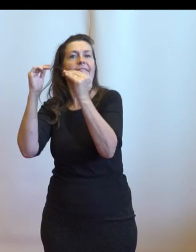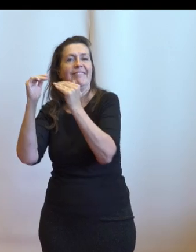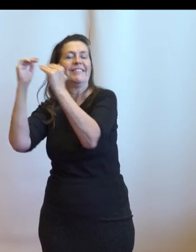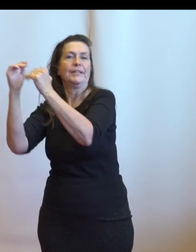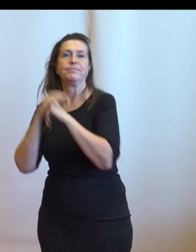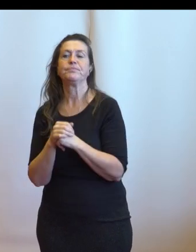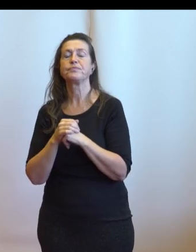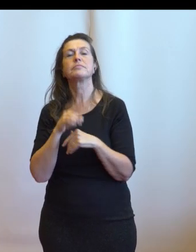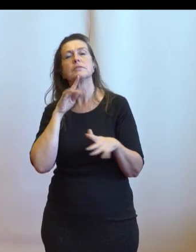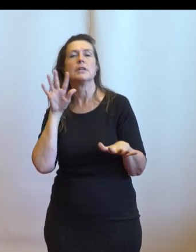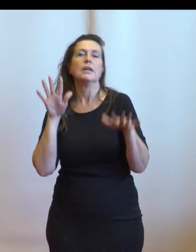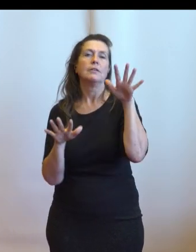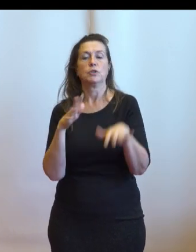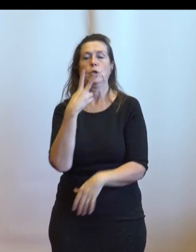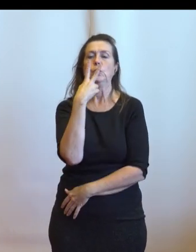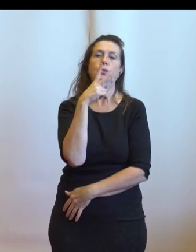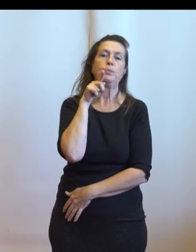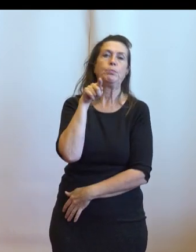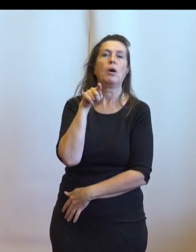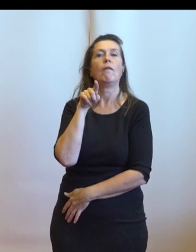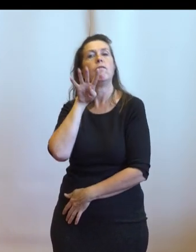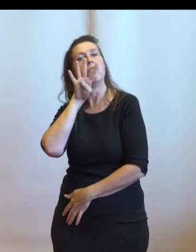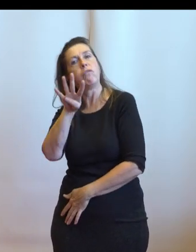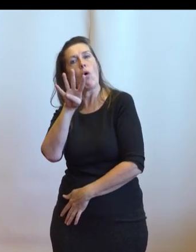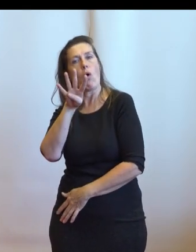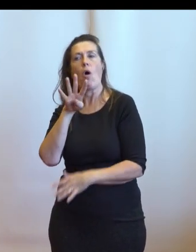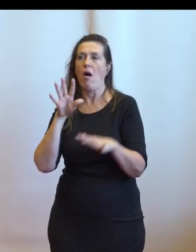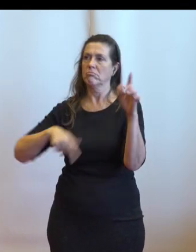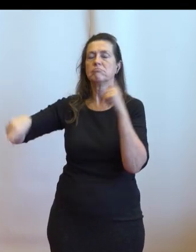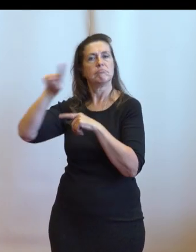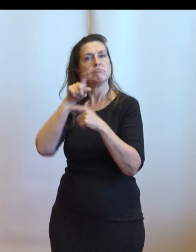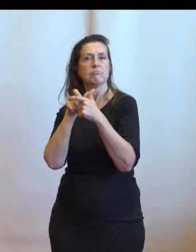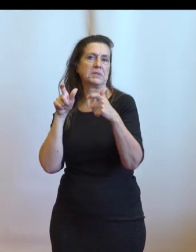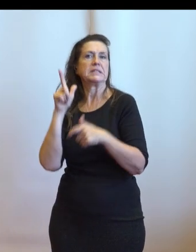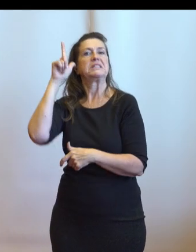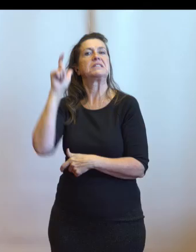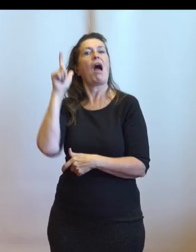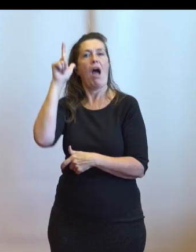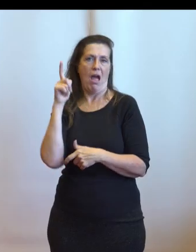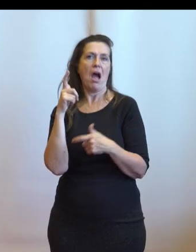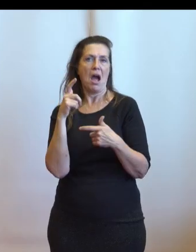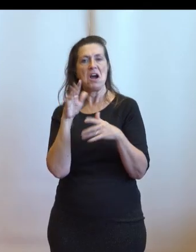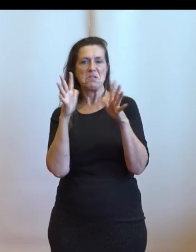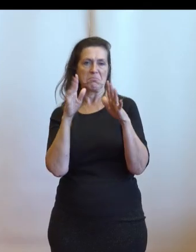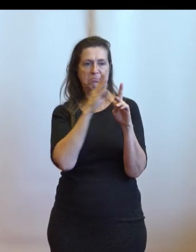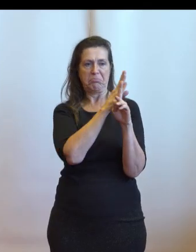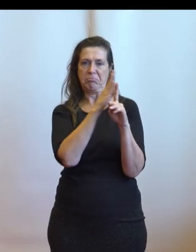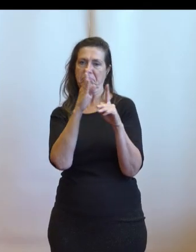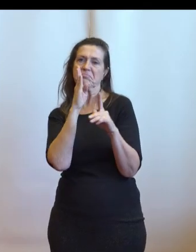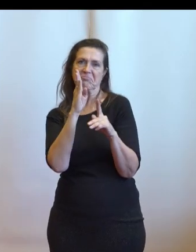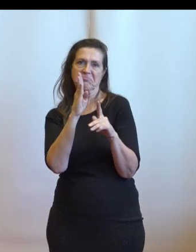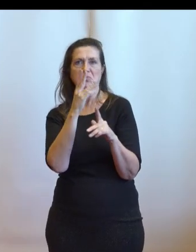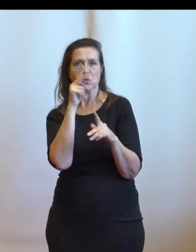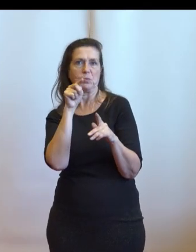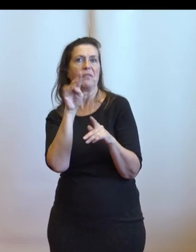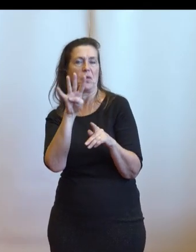middle. It was about 2.4, sort of down the middle of all of these. And these are organisations that have been doing this for quite a few